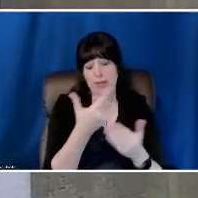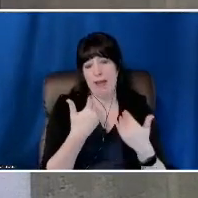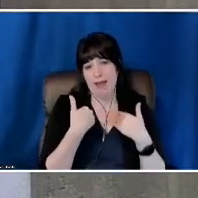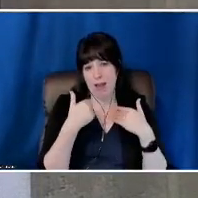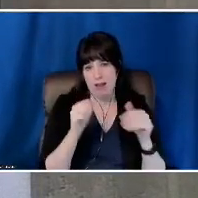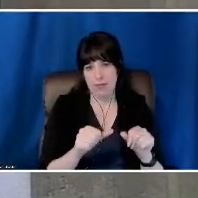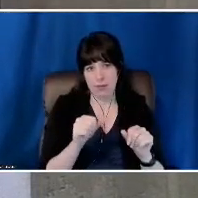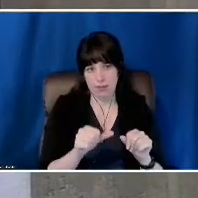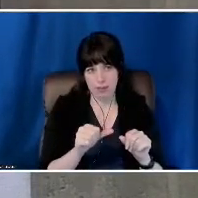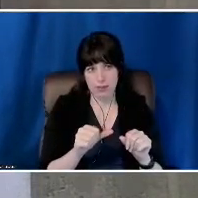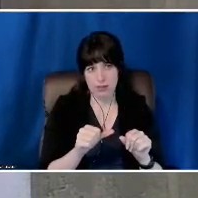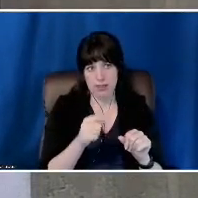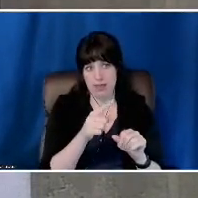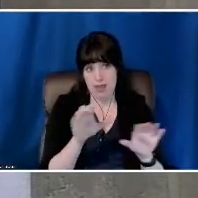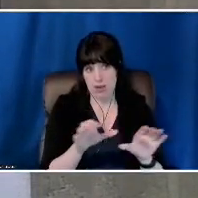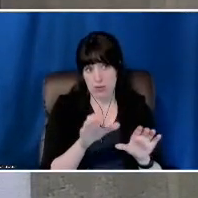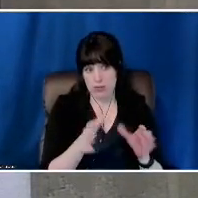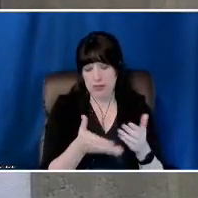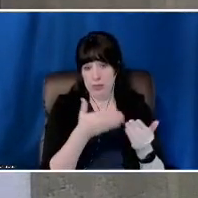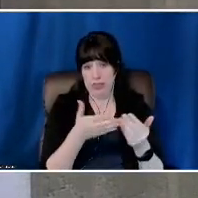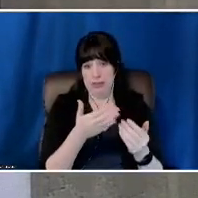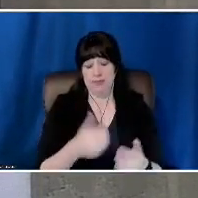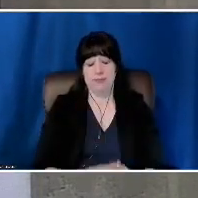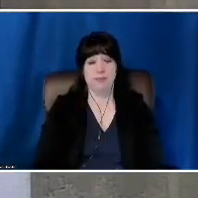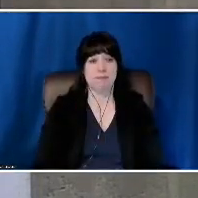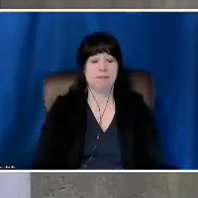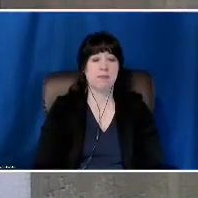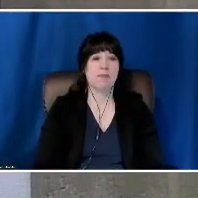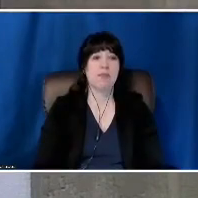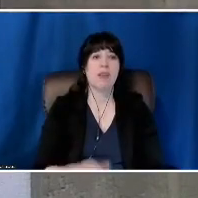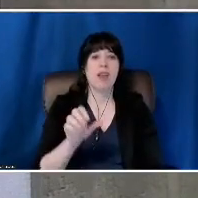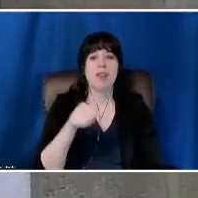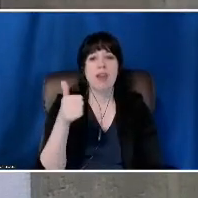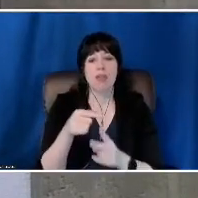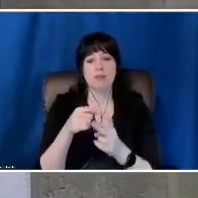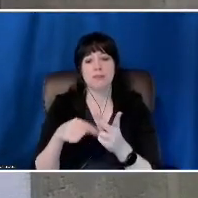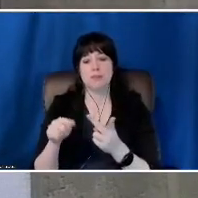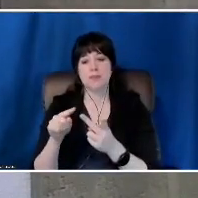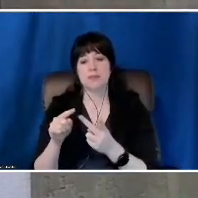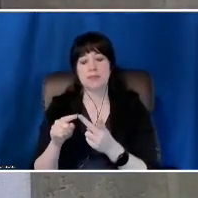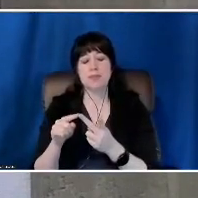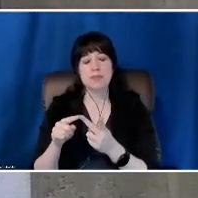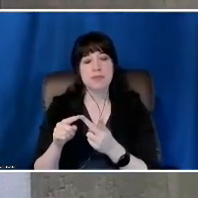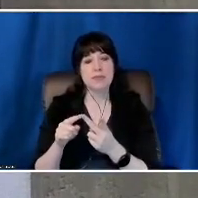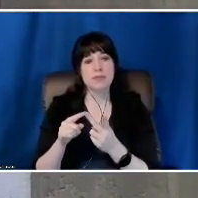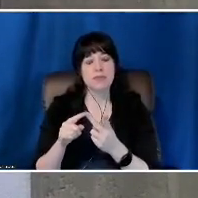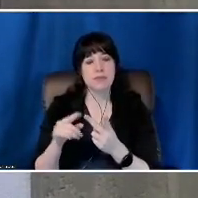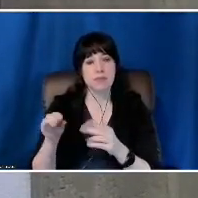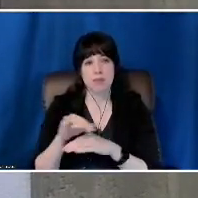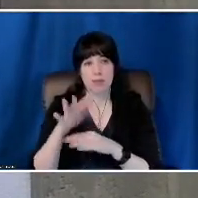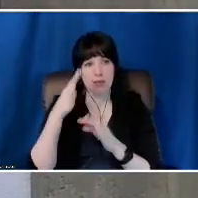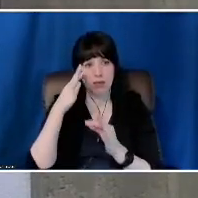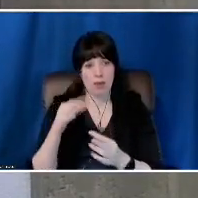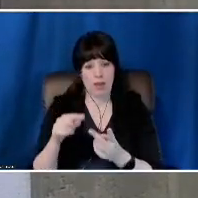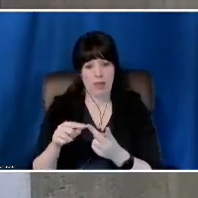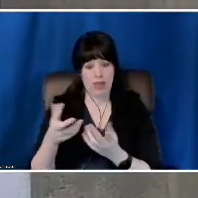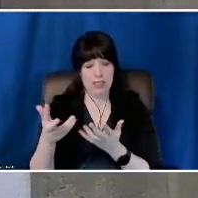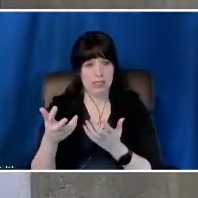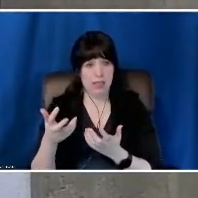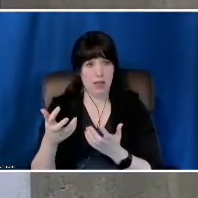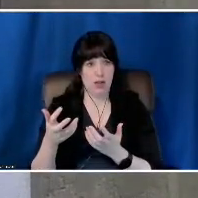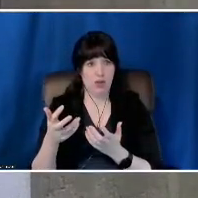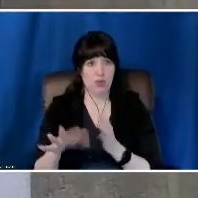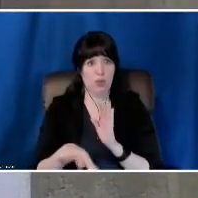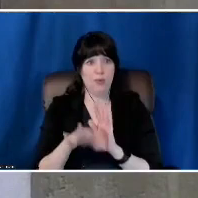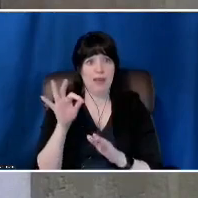that quite readily. The other driving factor was the desire, frankly, to find